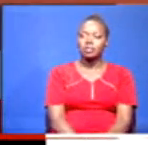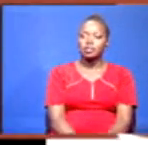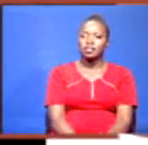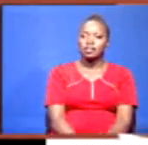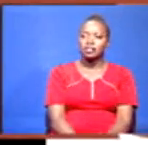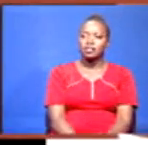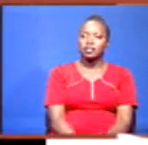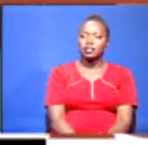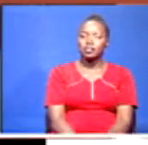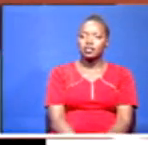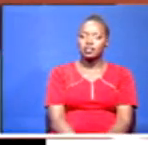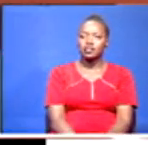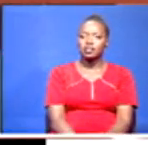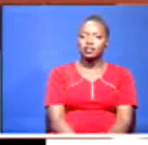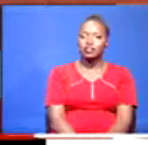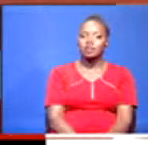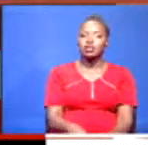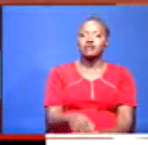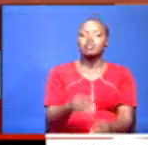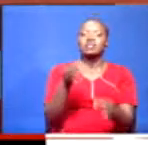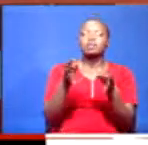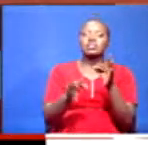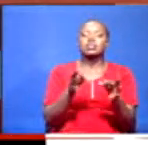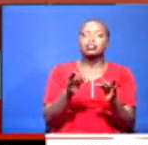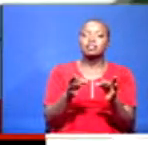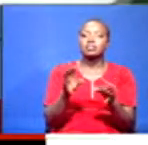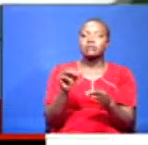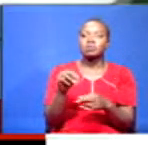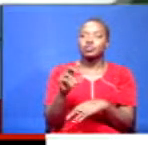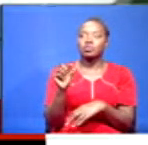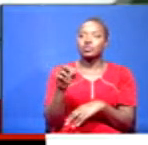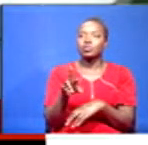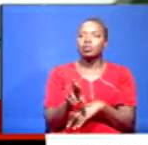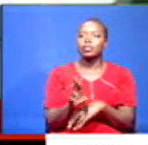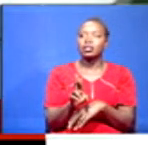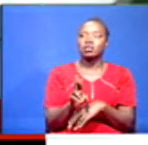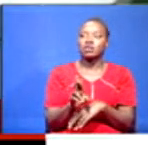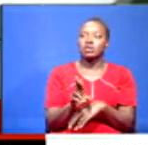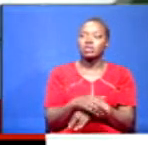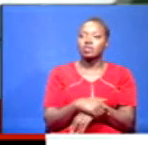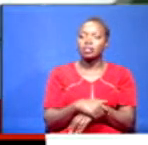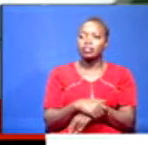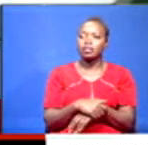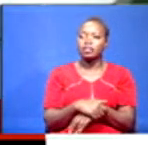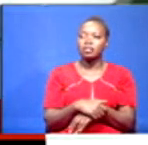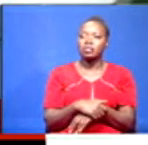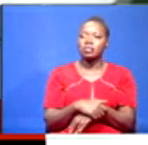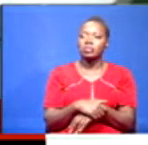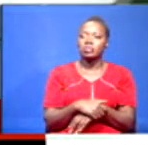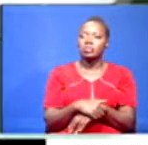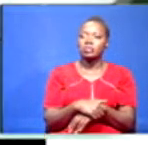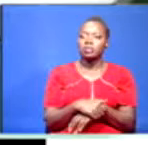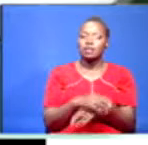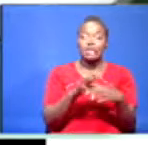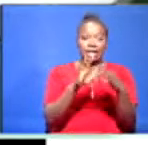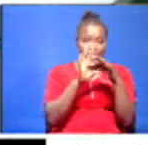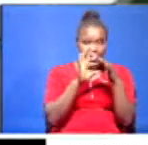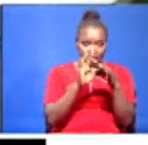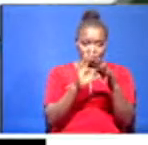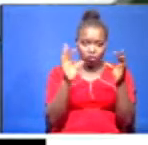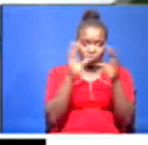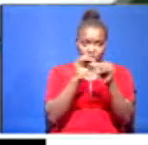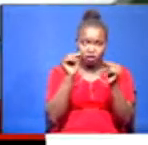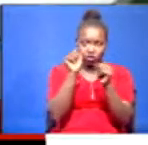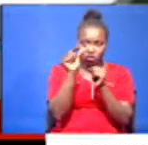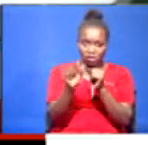2012. Meanwhile, Justice Mugure Thande has... Now, the Azimio la Umoja presidential